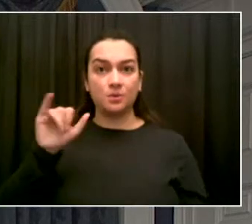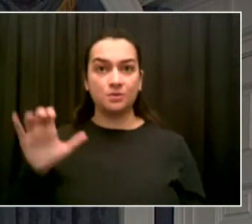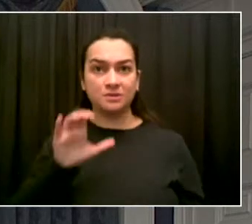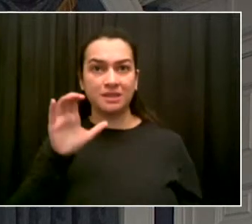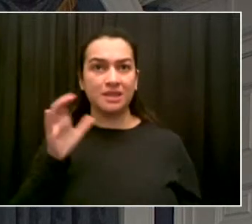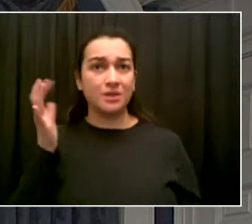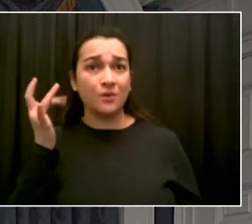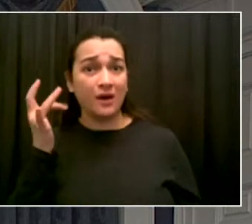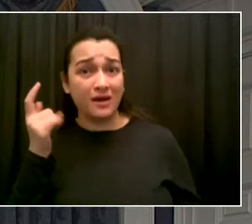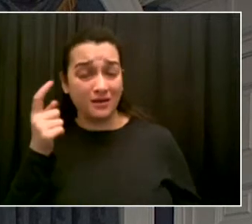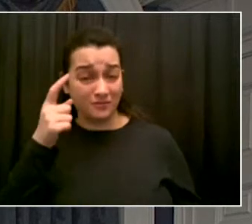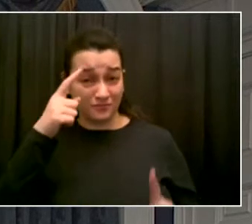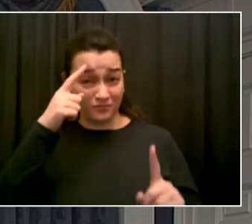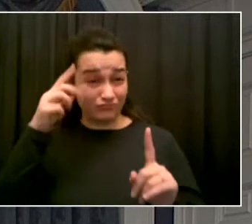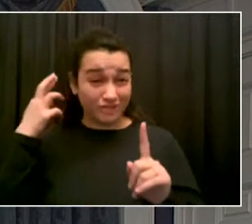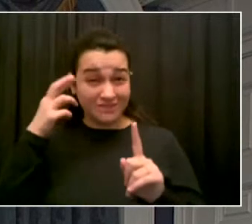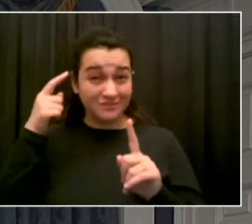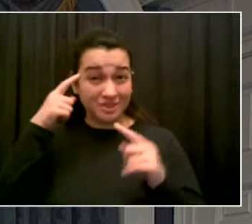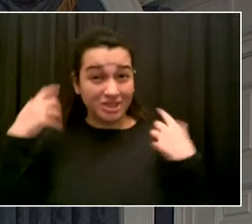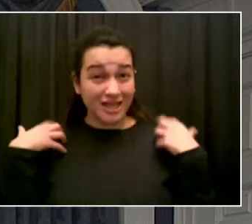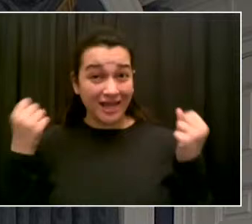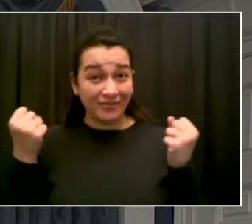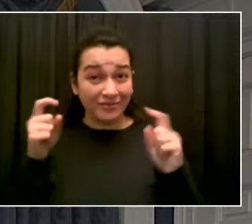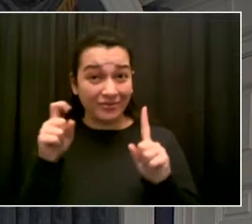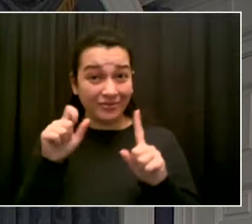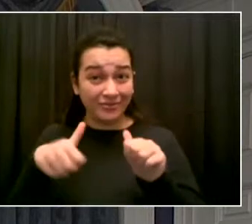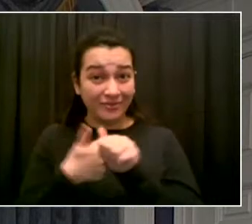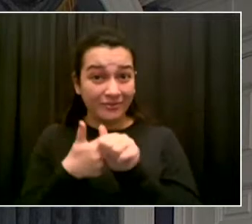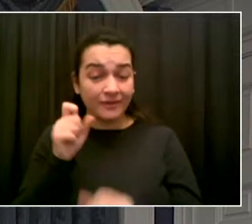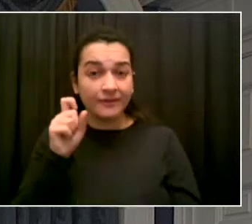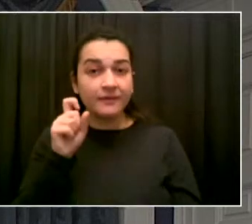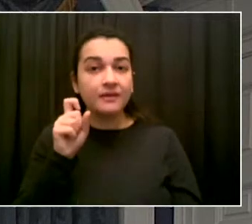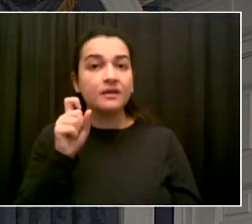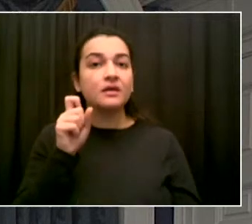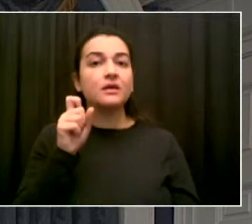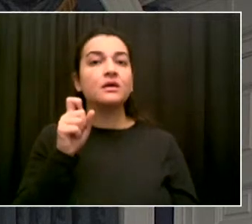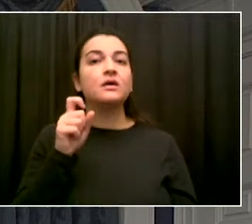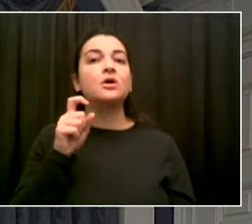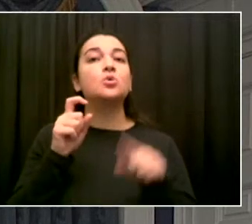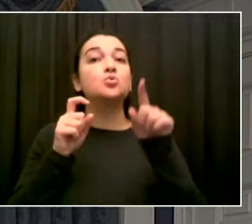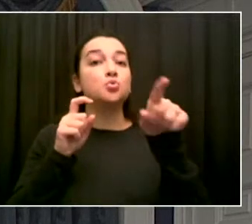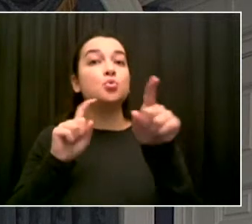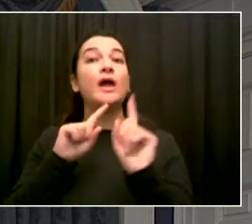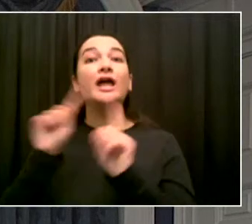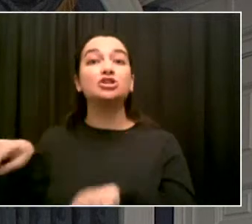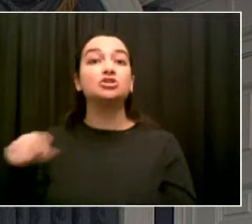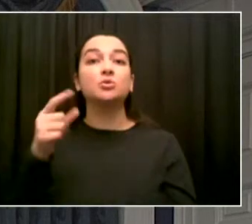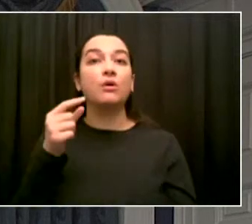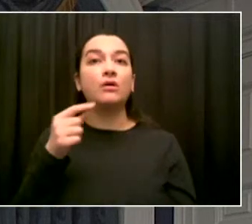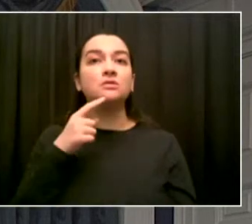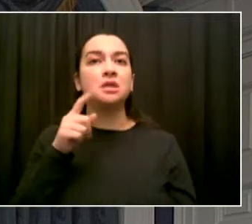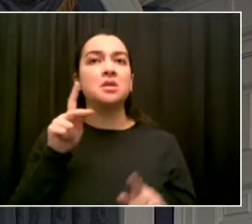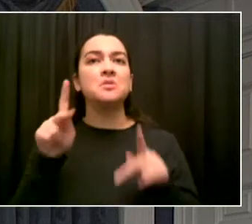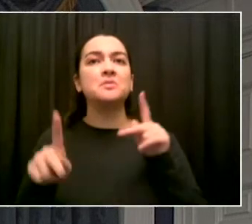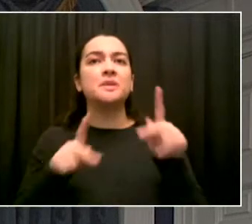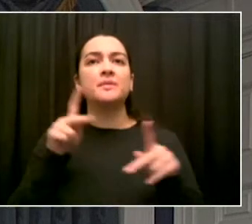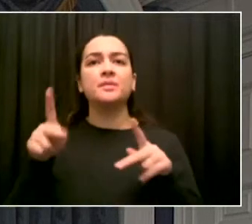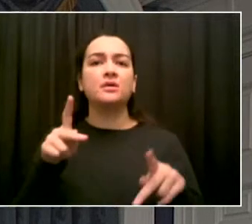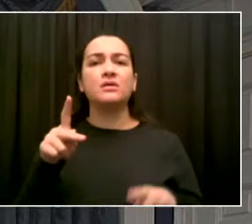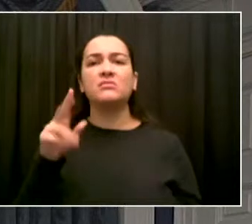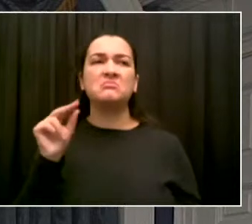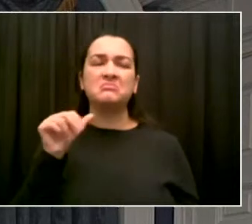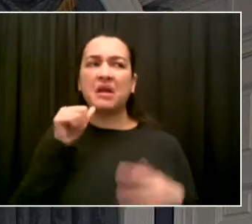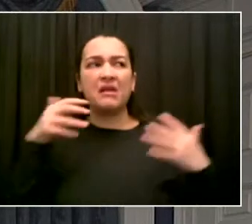going on, that they do live in fear. And so, my question is, we talked to the family